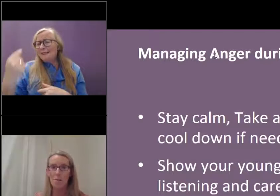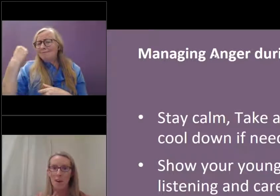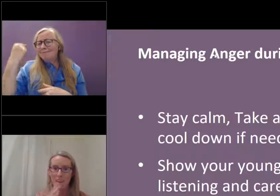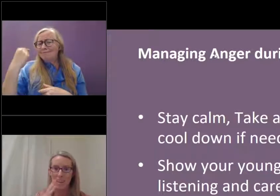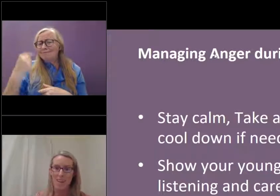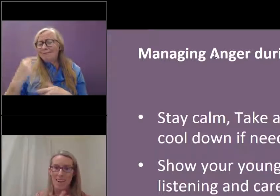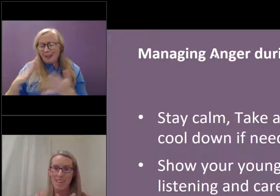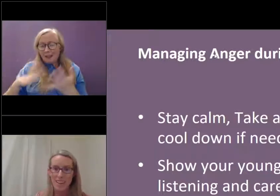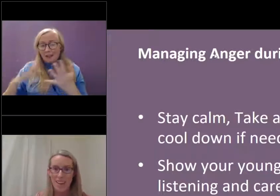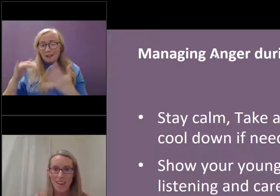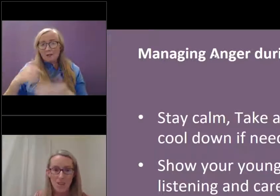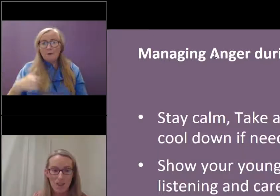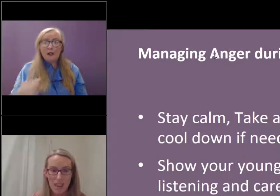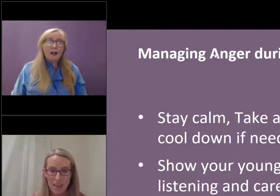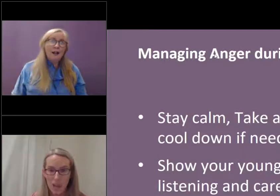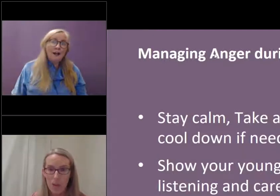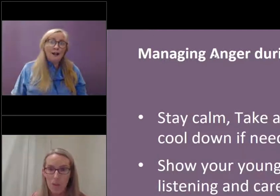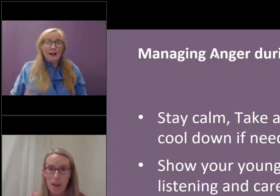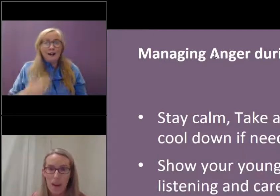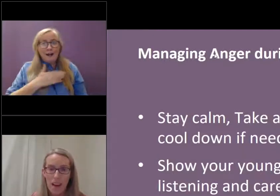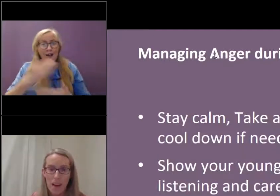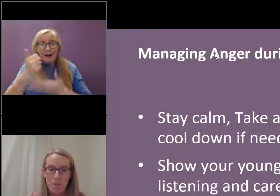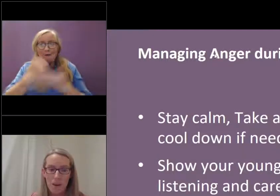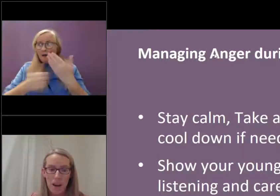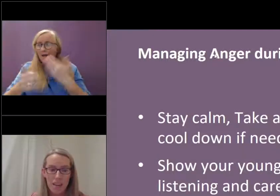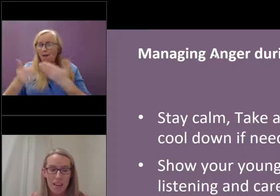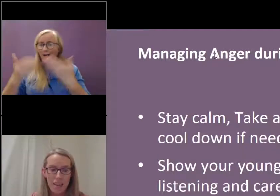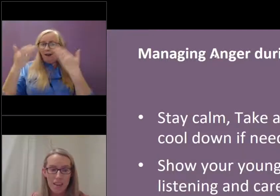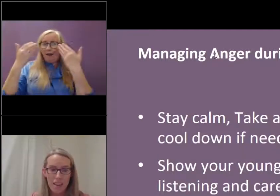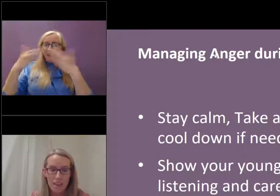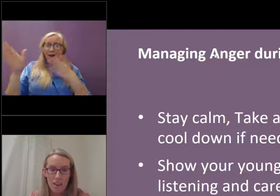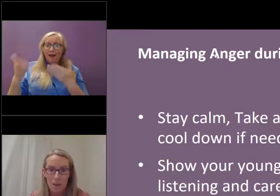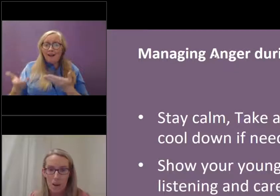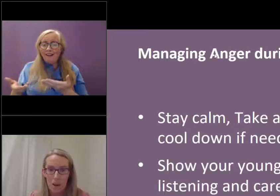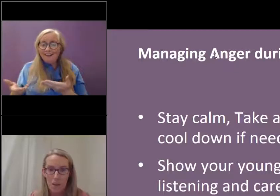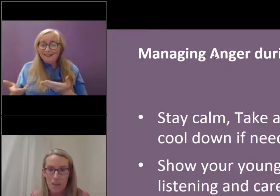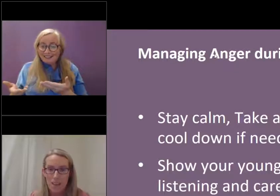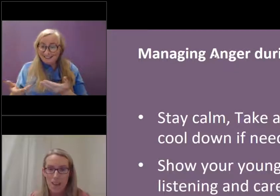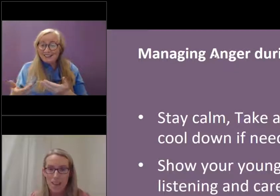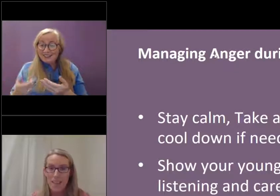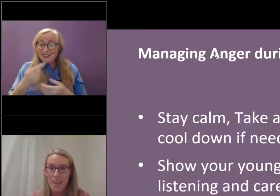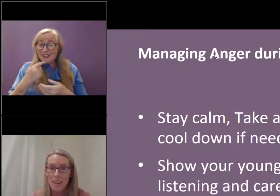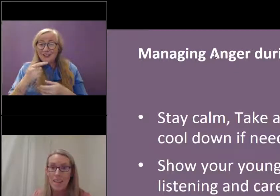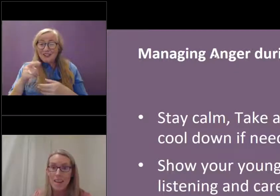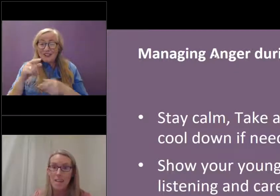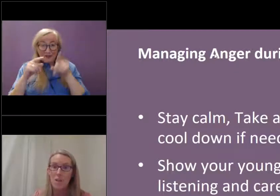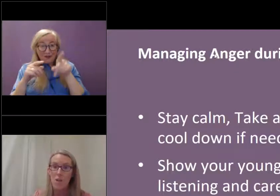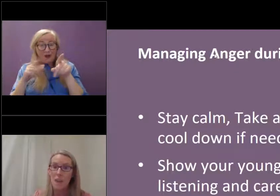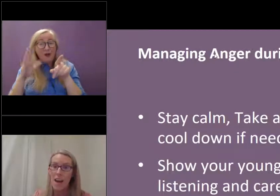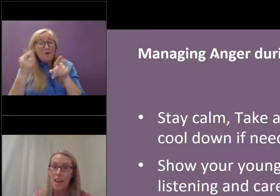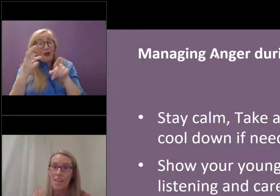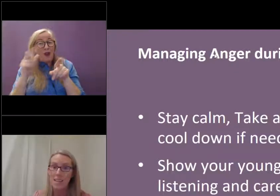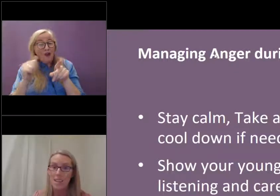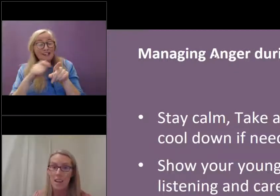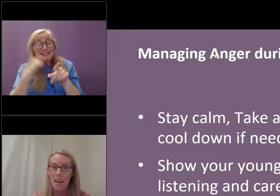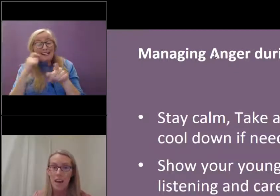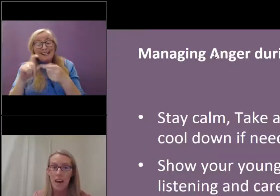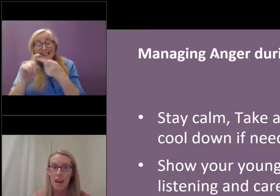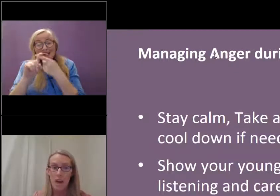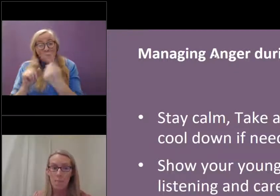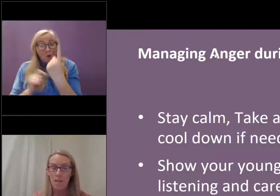like, oh my God, just let it go. I think, like what Laura's saying, is stick to the issue at